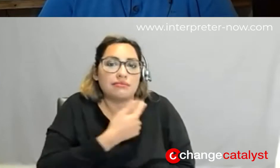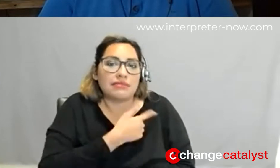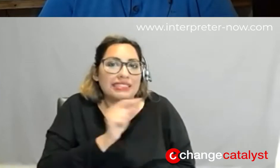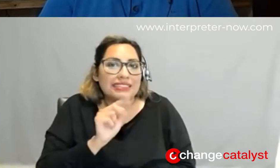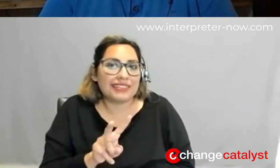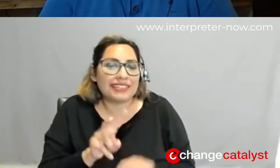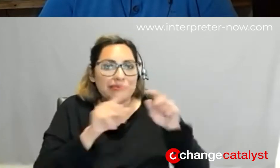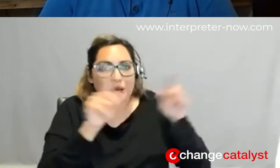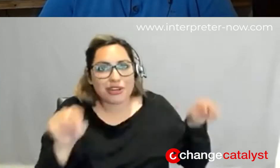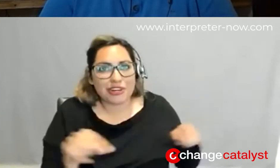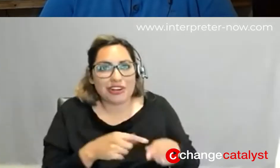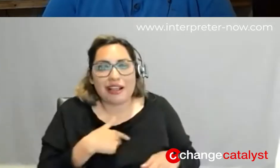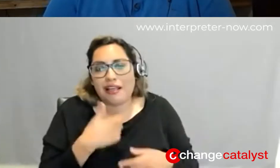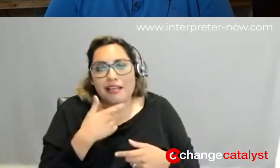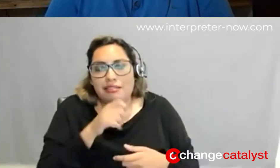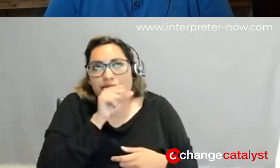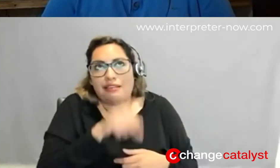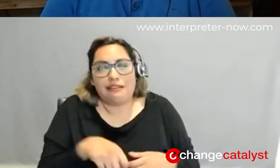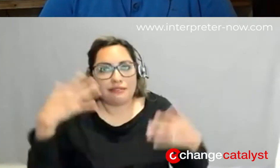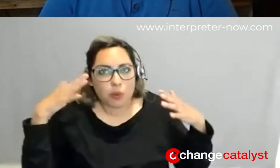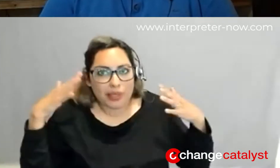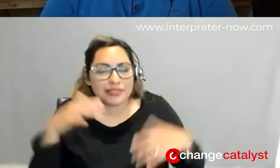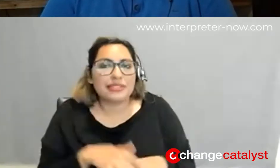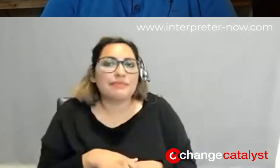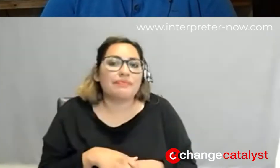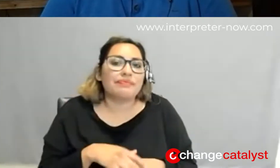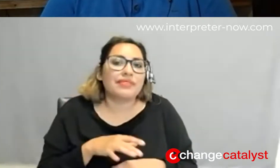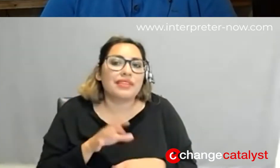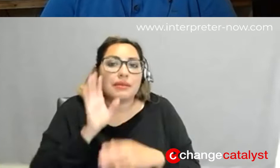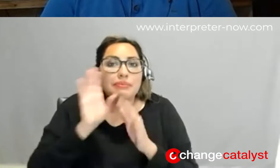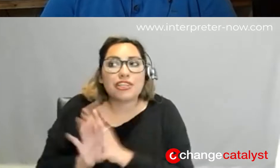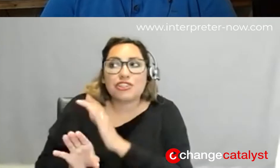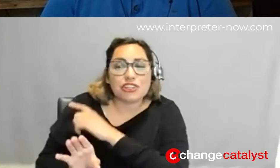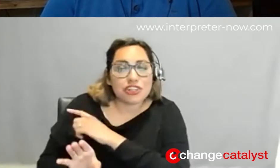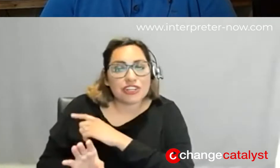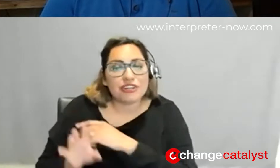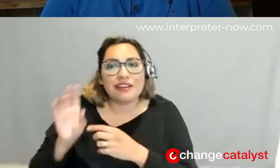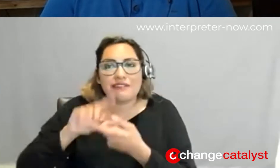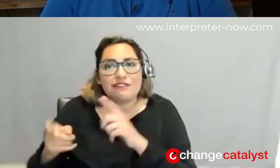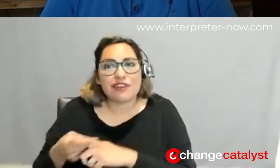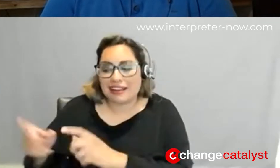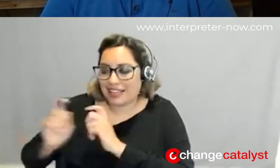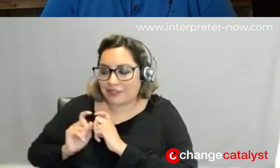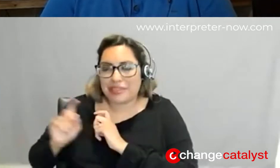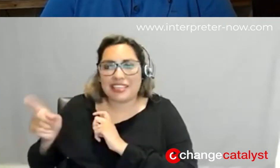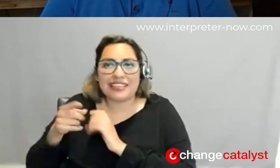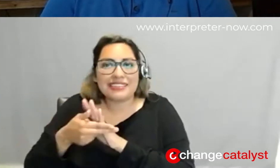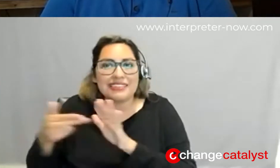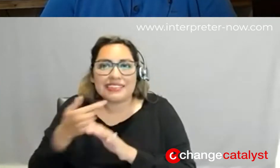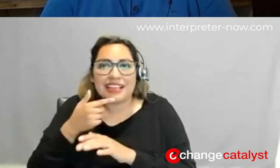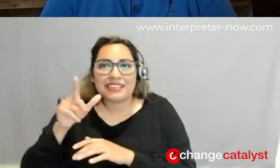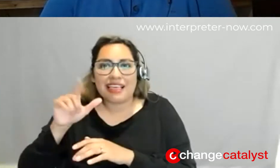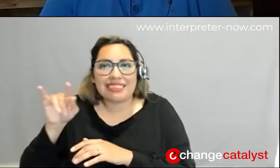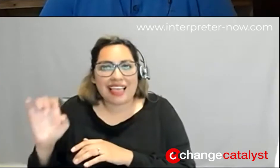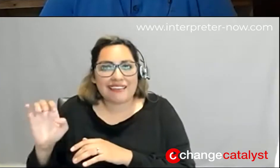monitor because I love noise, and a picture that a friend gave to me that says life, to remind me how